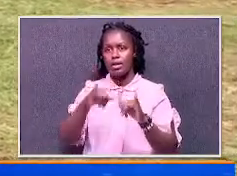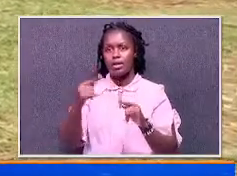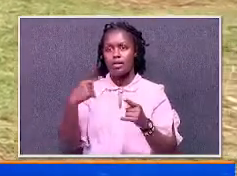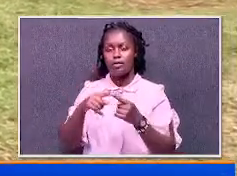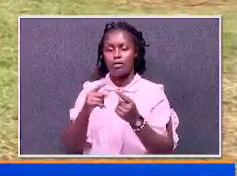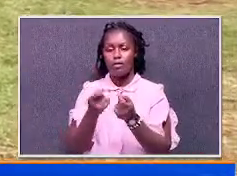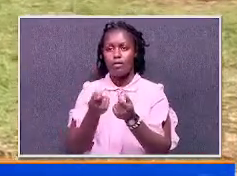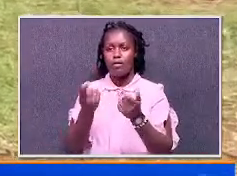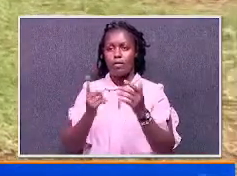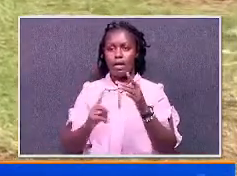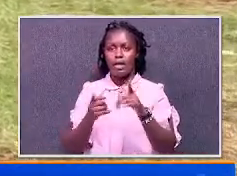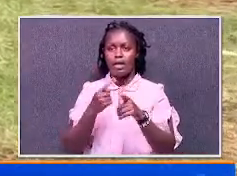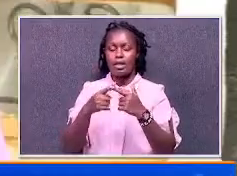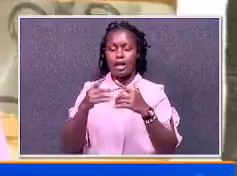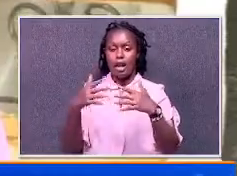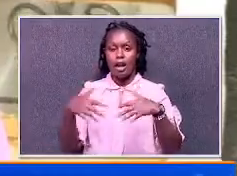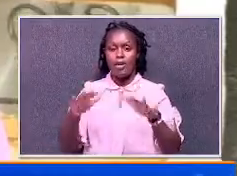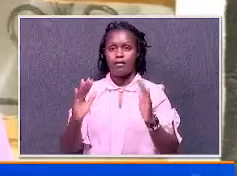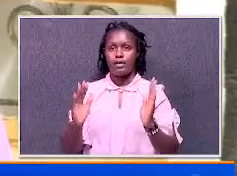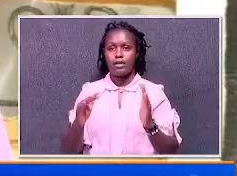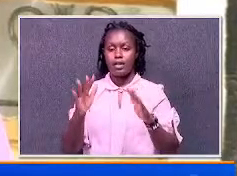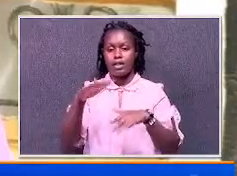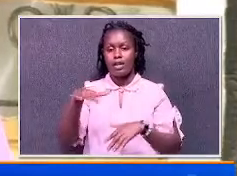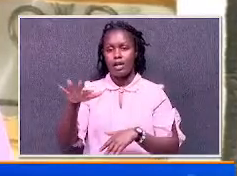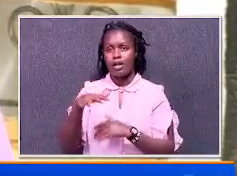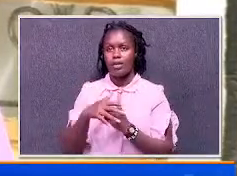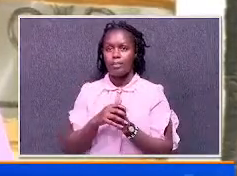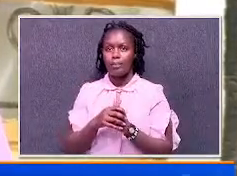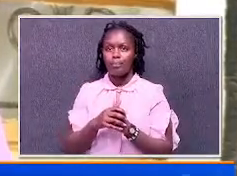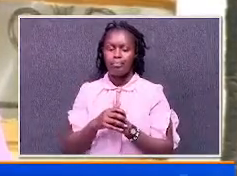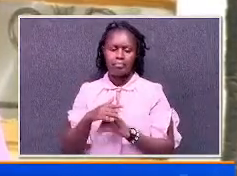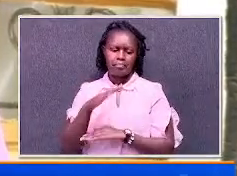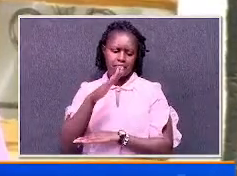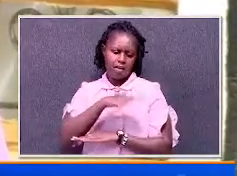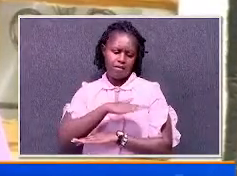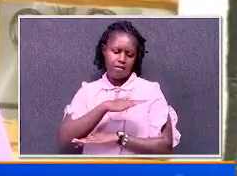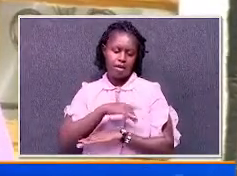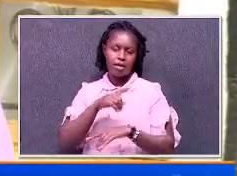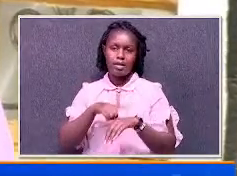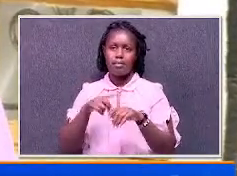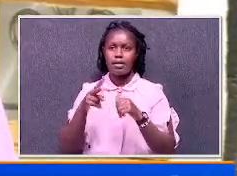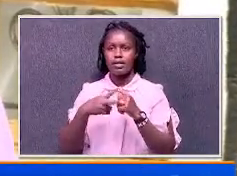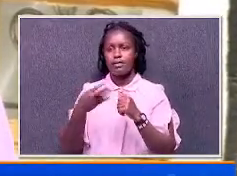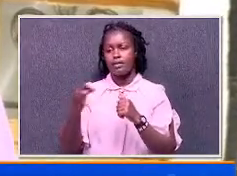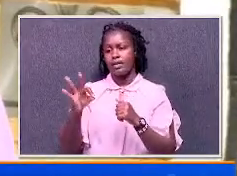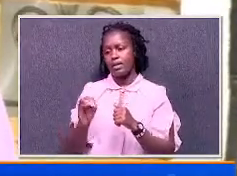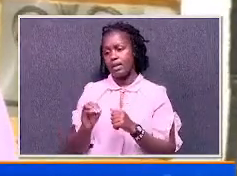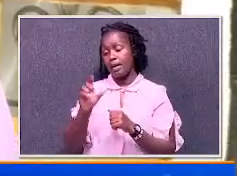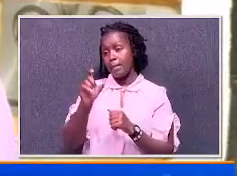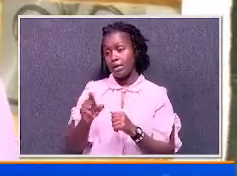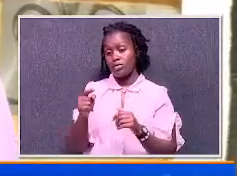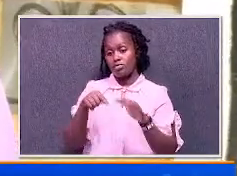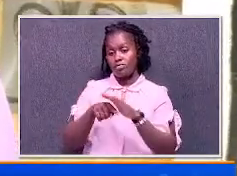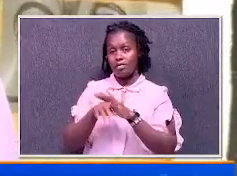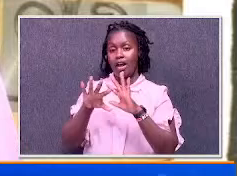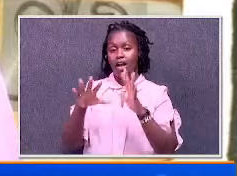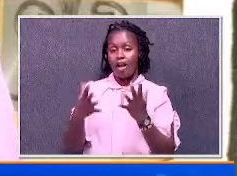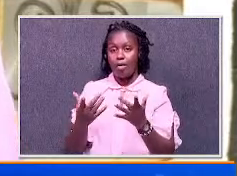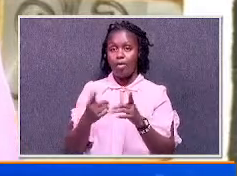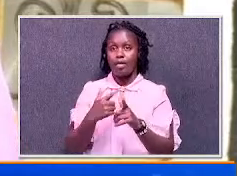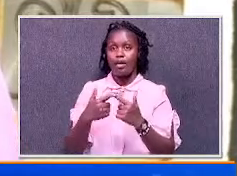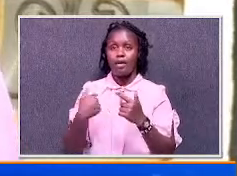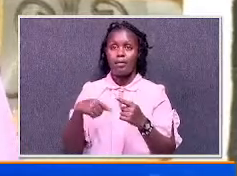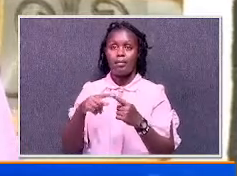few minutes and then left the compound. Hasa njioni tu kitu 7:30 mi sijui yo mtu aliingilia wapi,